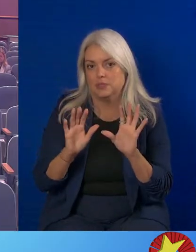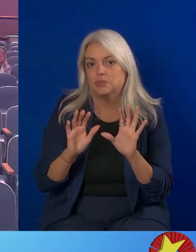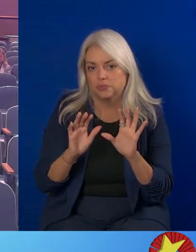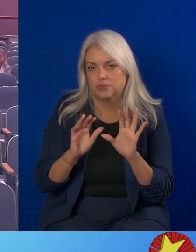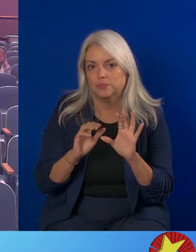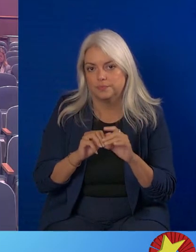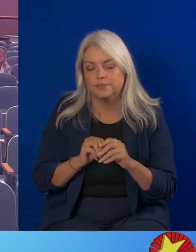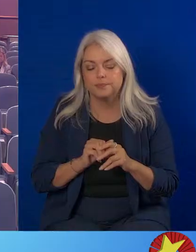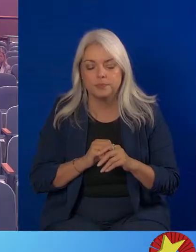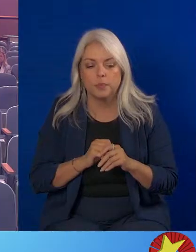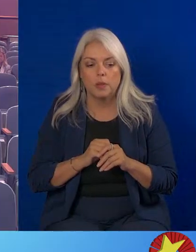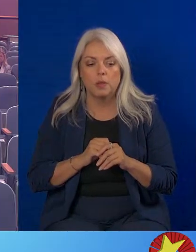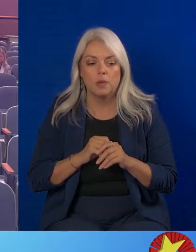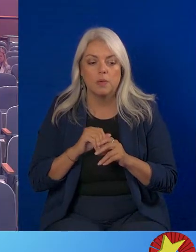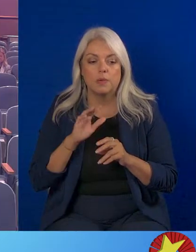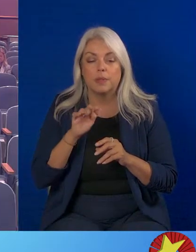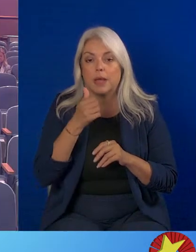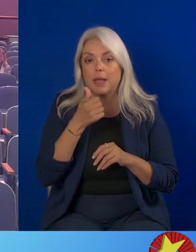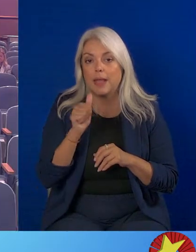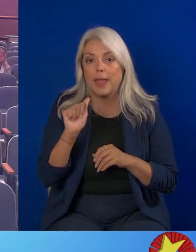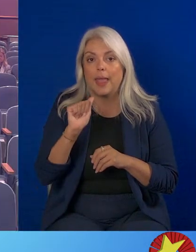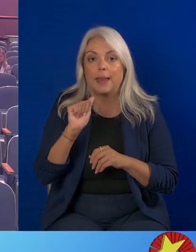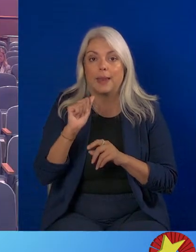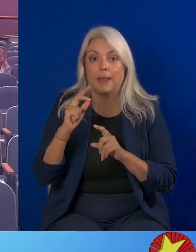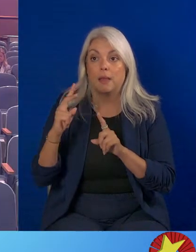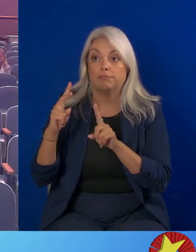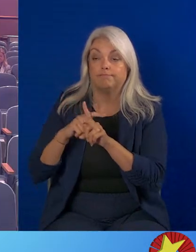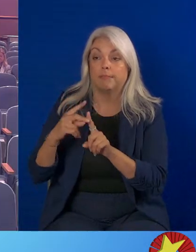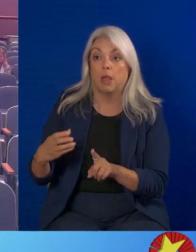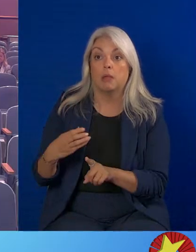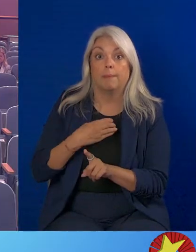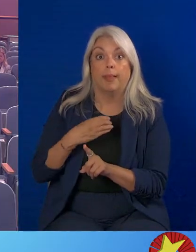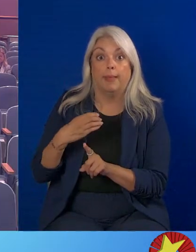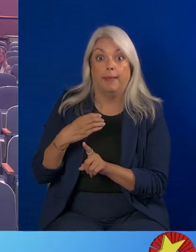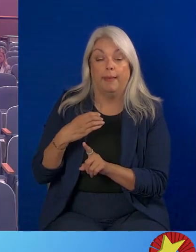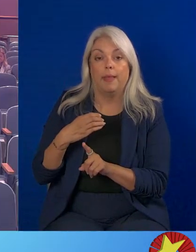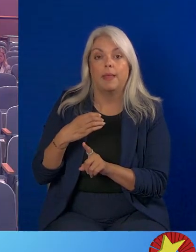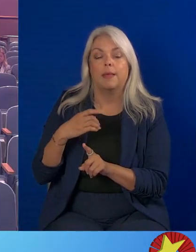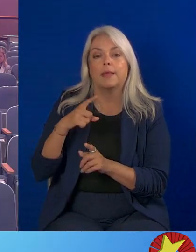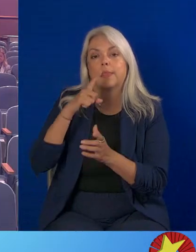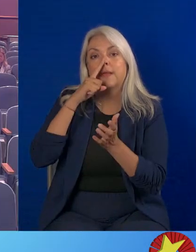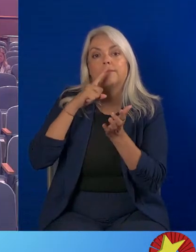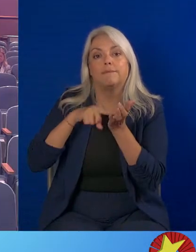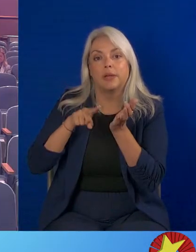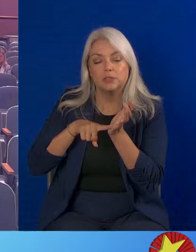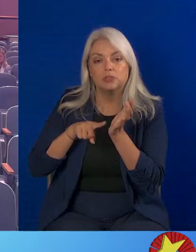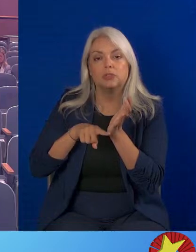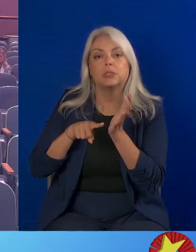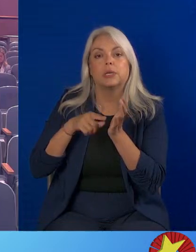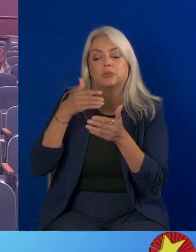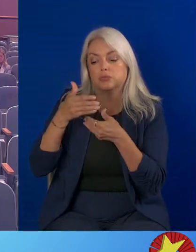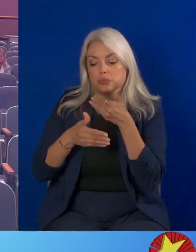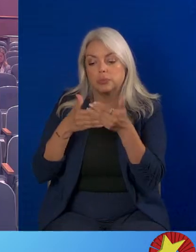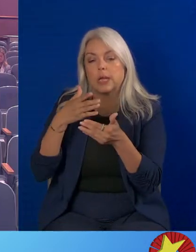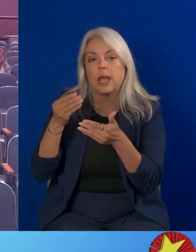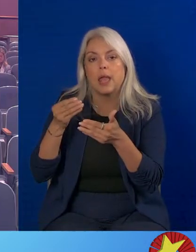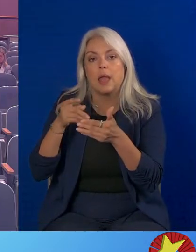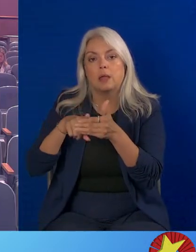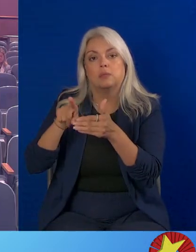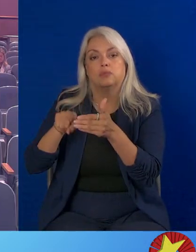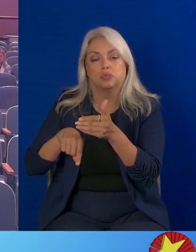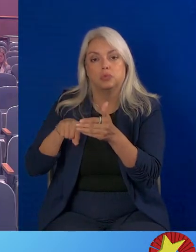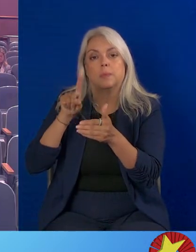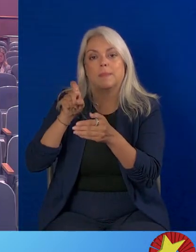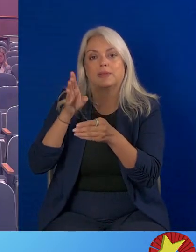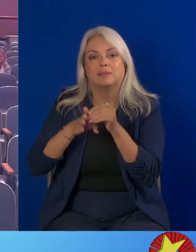that any type of a complaint needs to be, the investigation and the resolution needs to be completed within